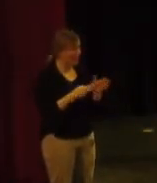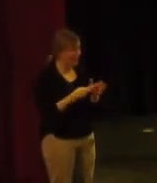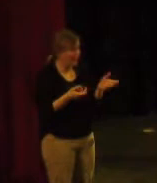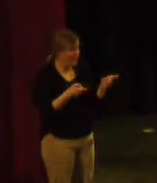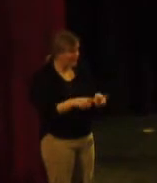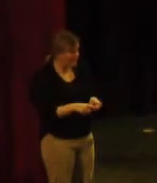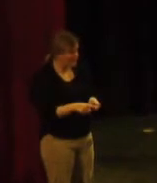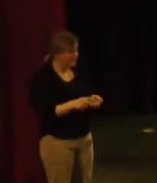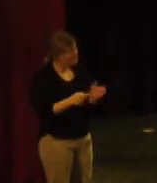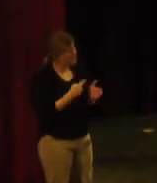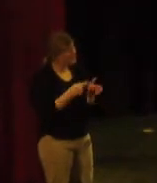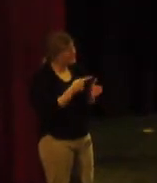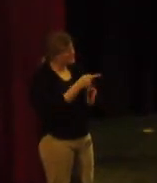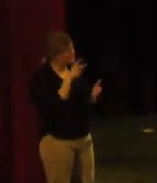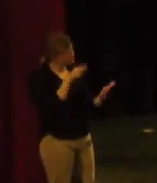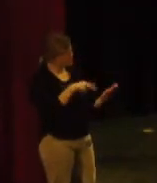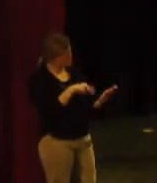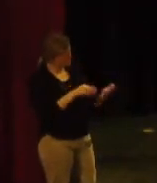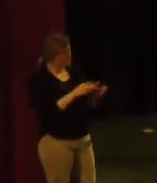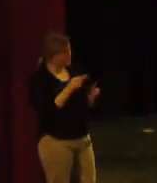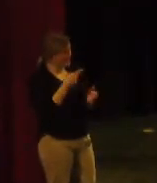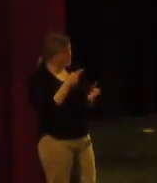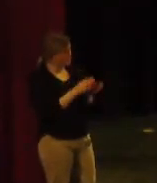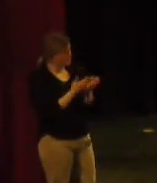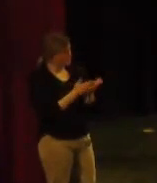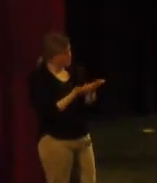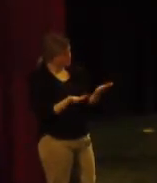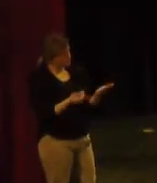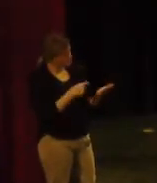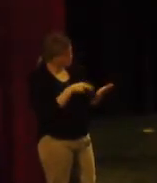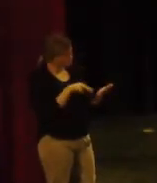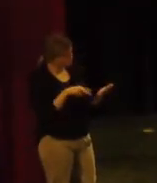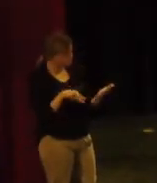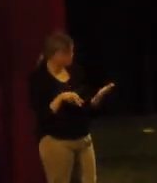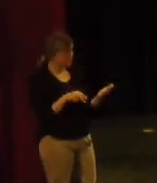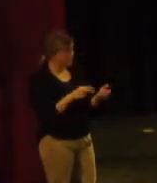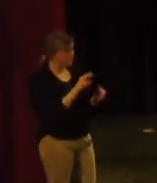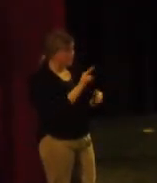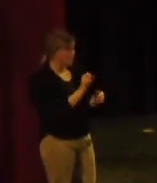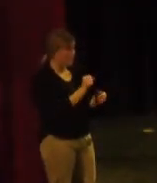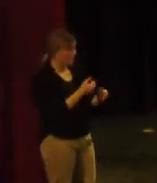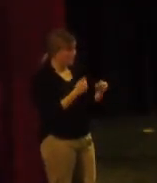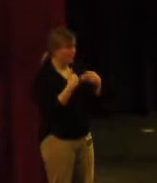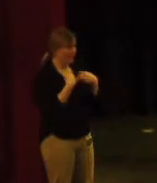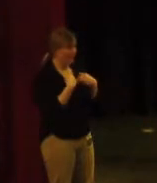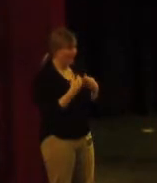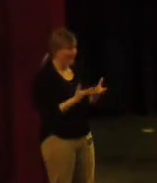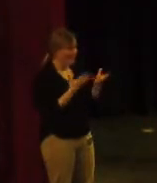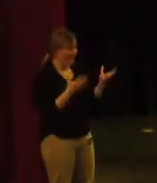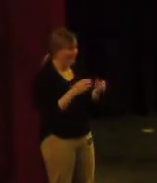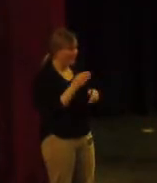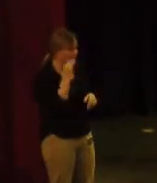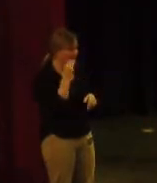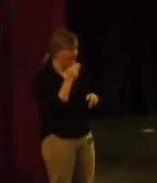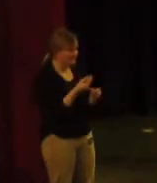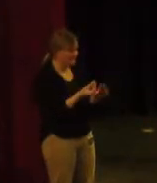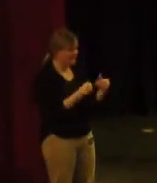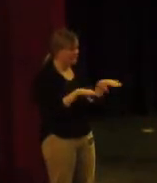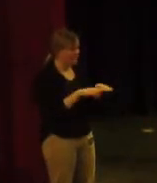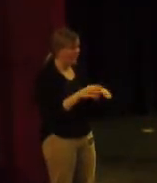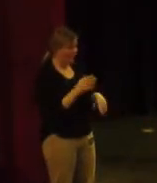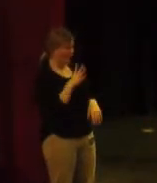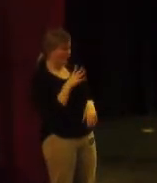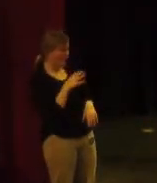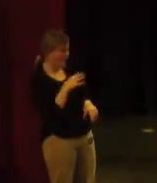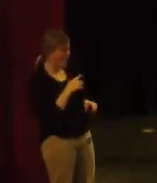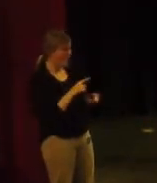sometimes when you read that in the history books and you read, the U.S. acquired a lot of territory, you think, wow, isn't that cool? What you don't also